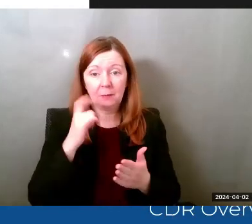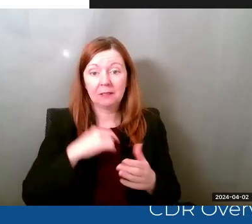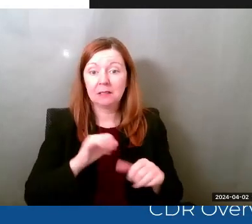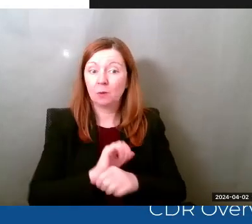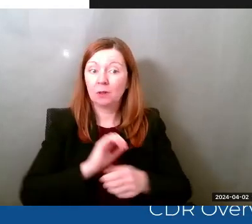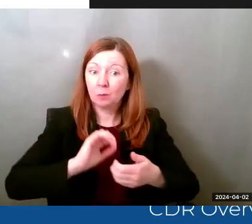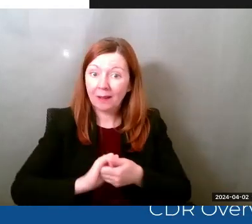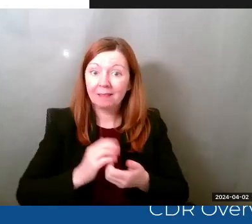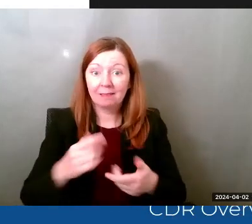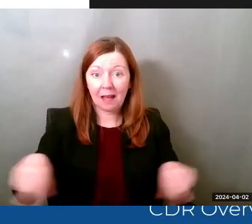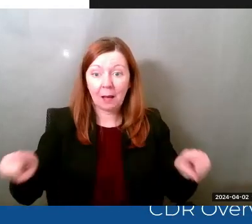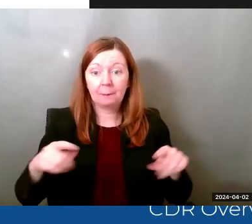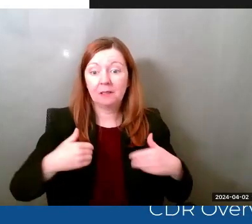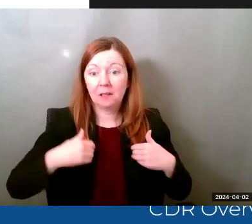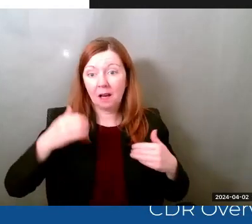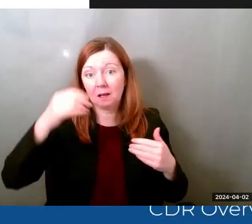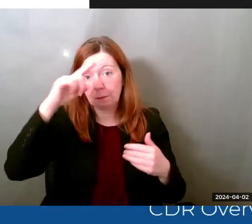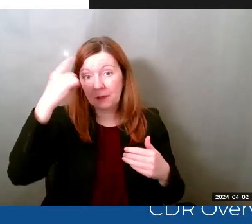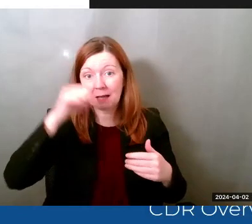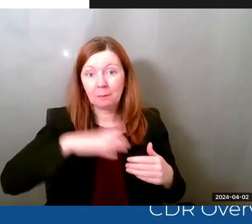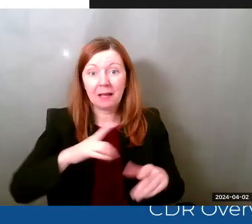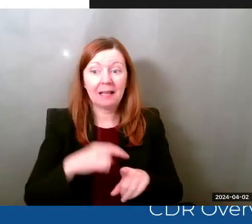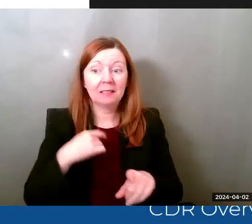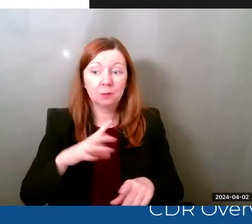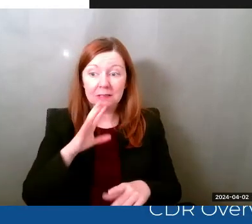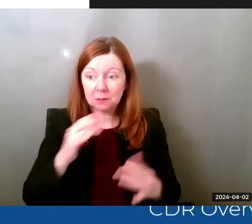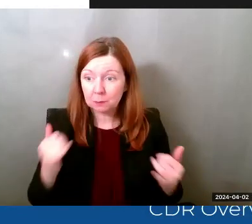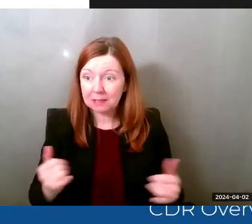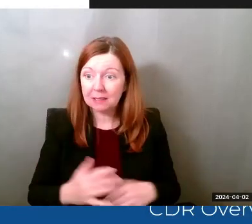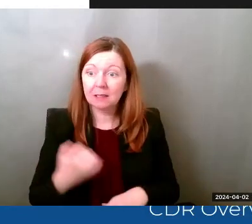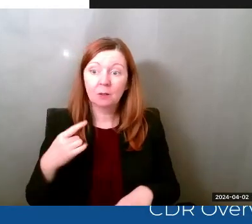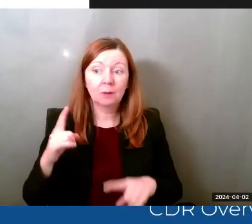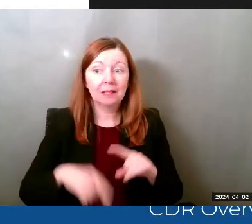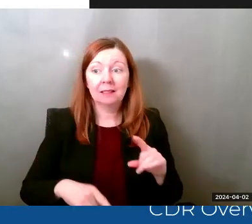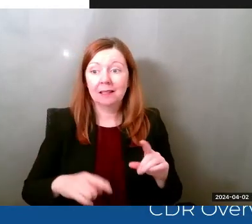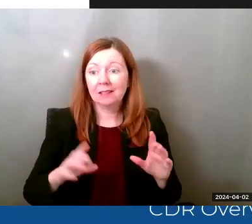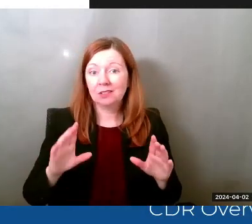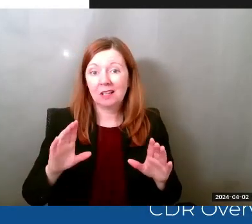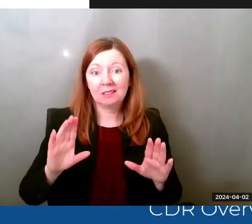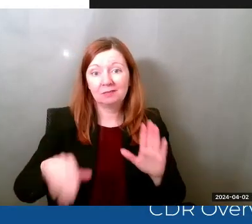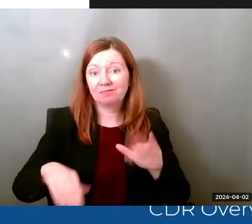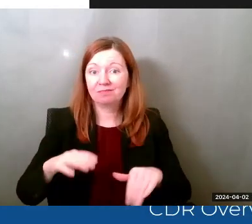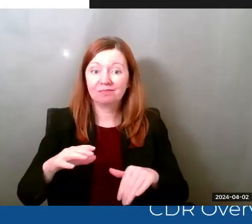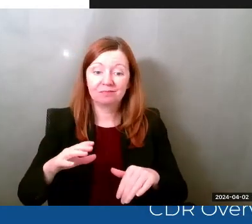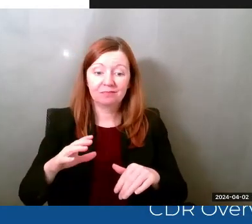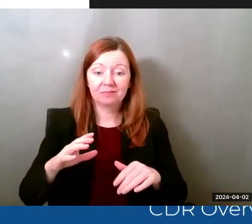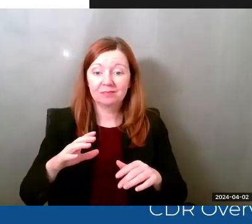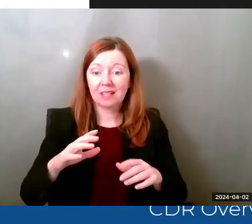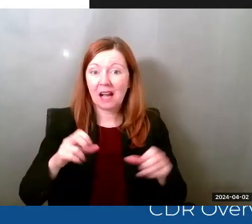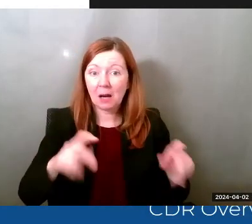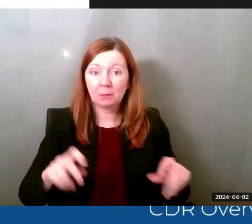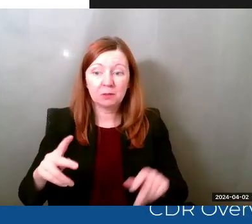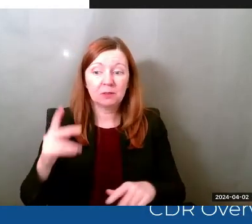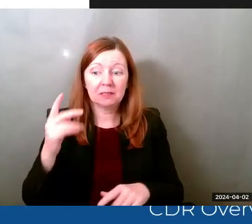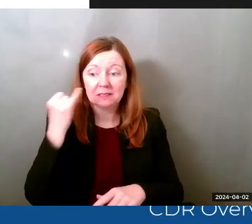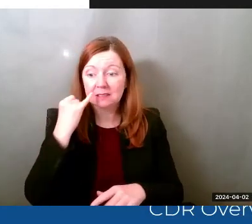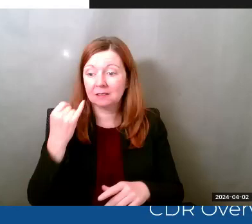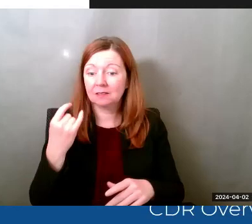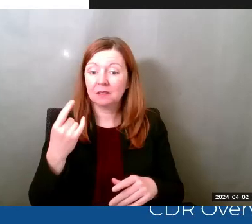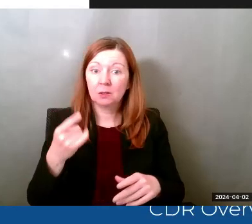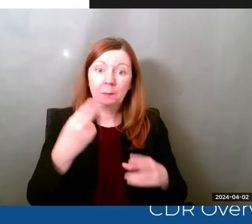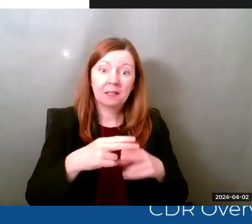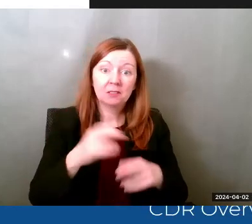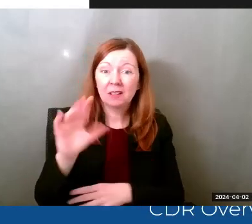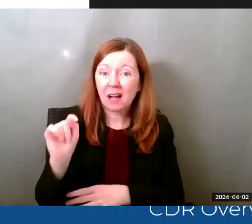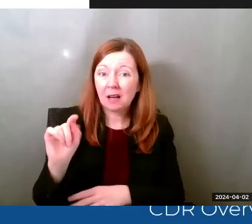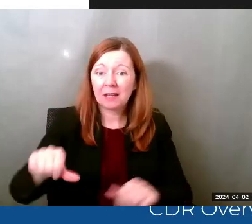with this demographic of young Black men as we speak. We cannot just downplay these opportunities, especially if one mentions Comcast or